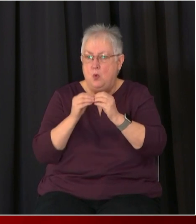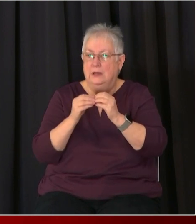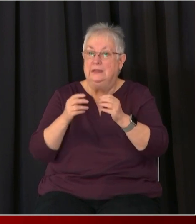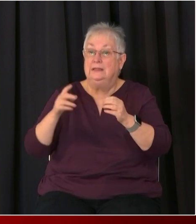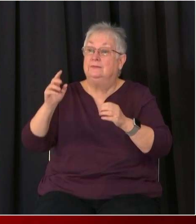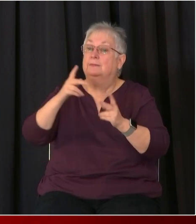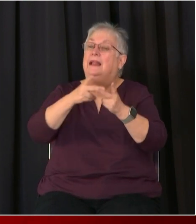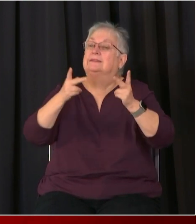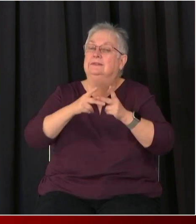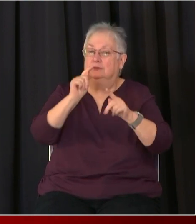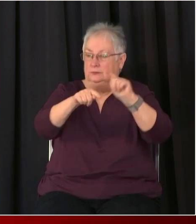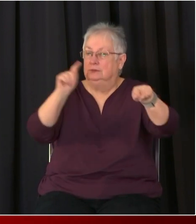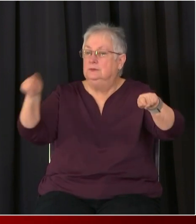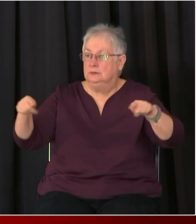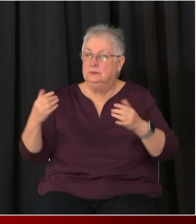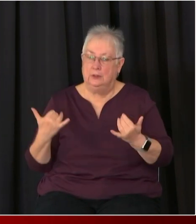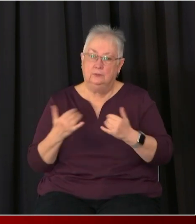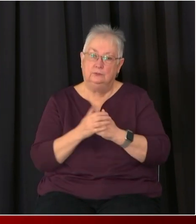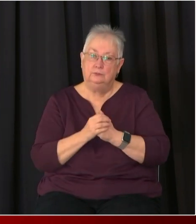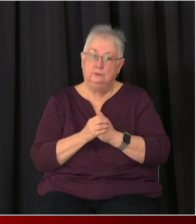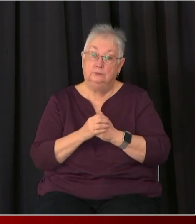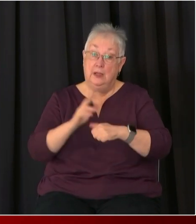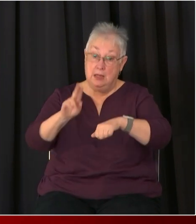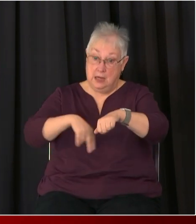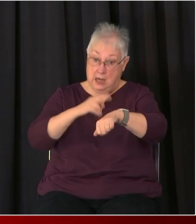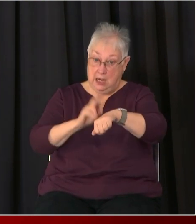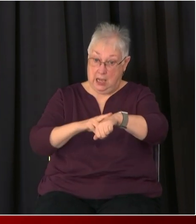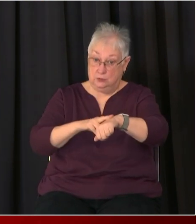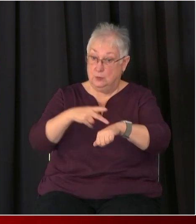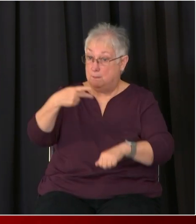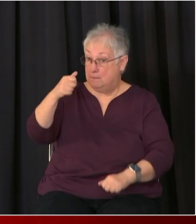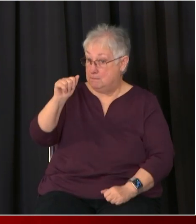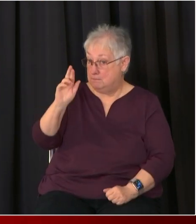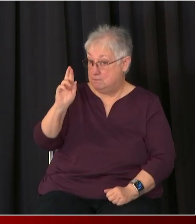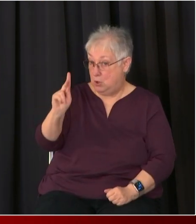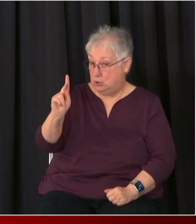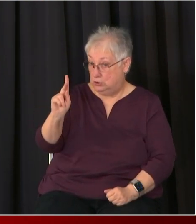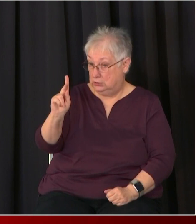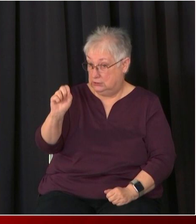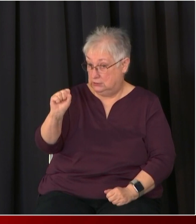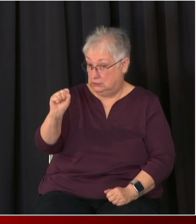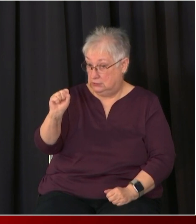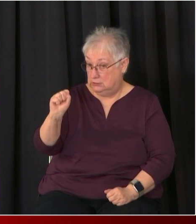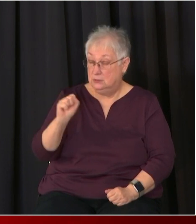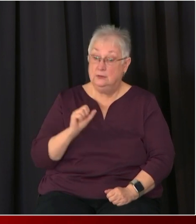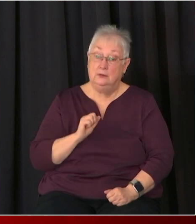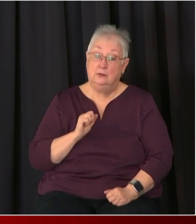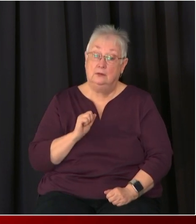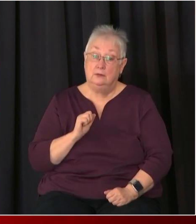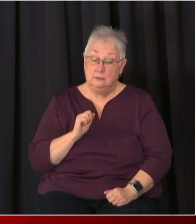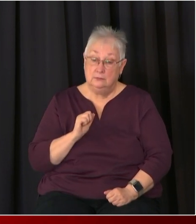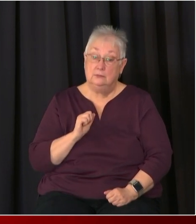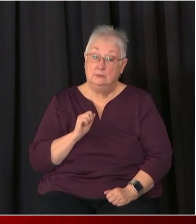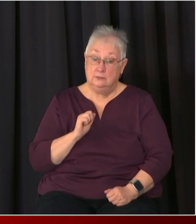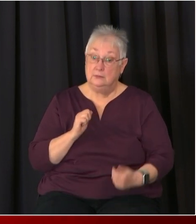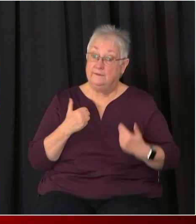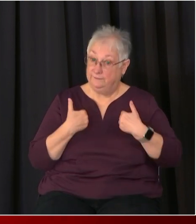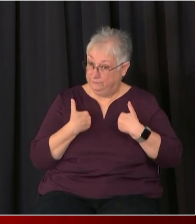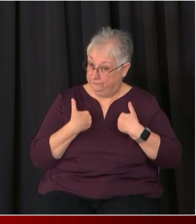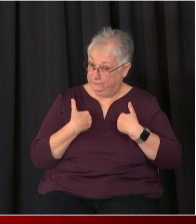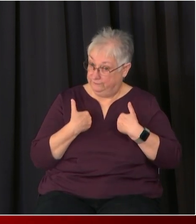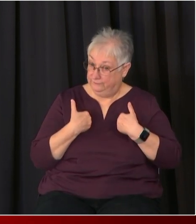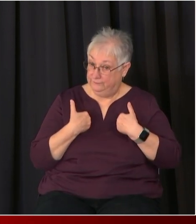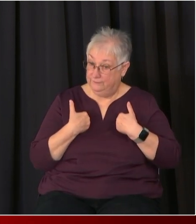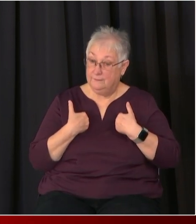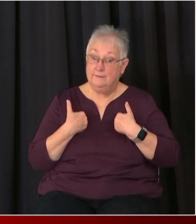open now beginning at 2:30 p.m. and it will be open 5 days a week. The hours of our other sites